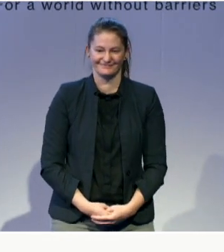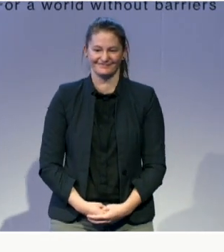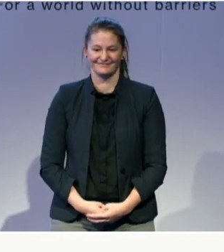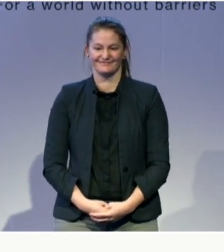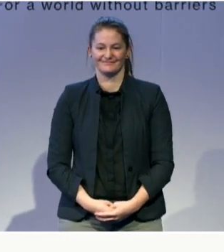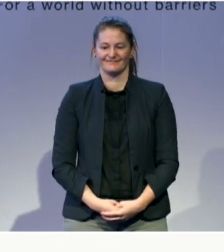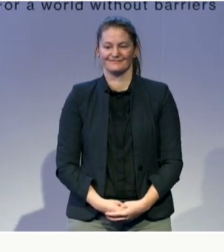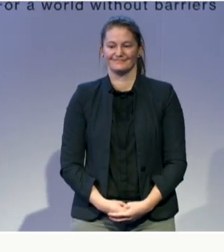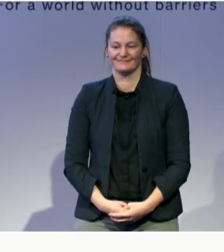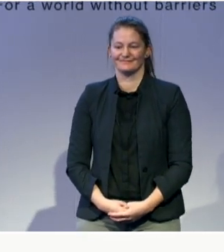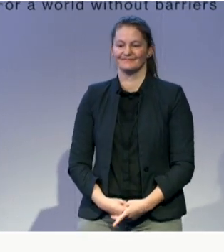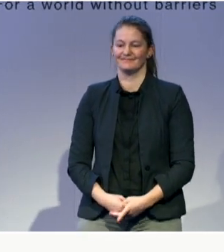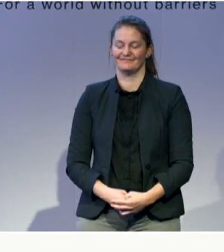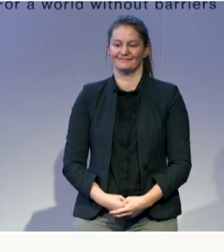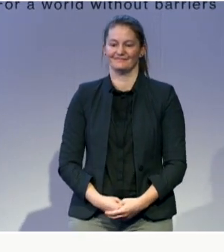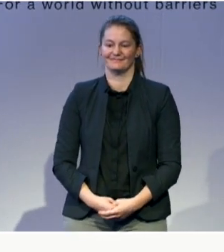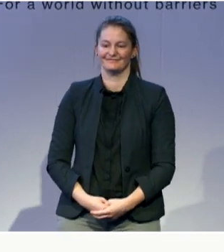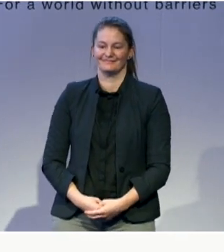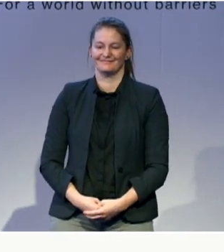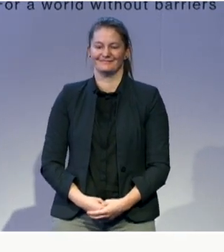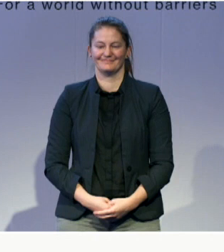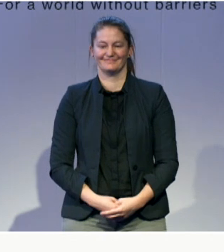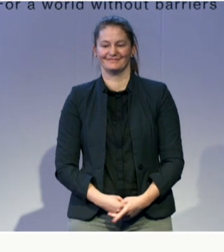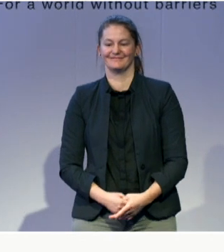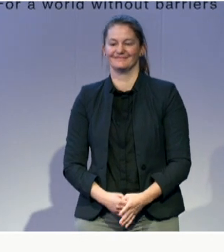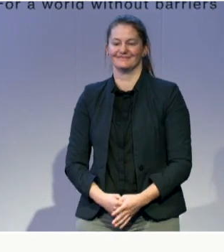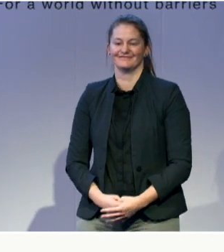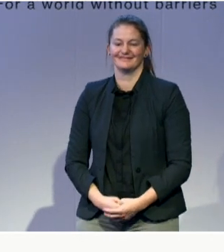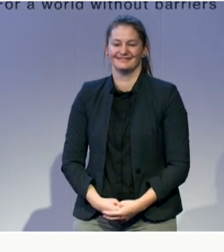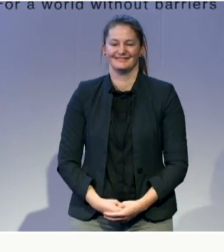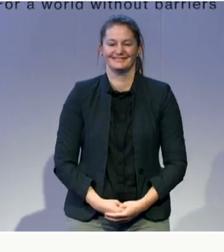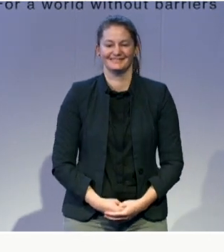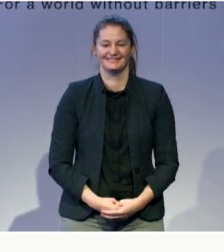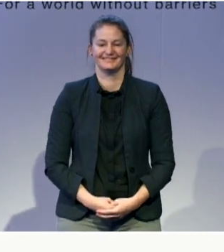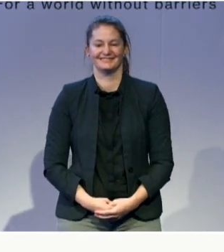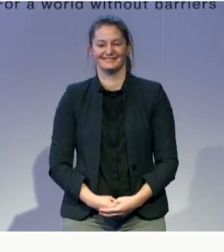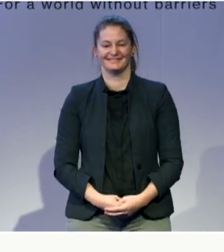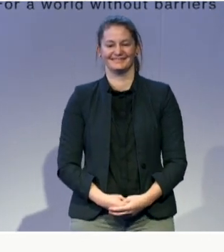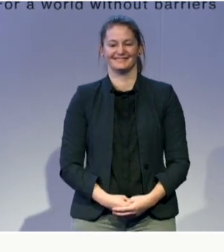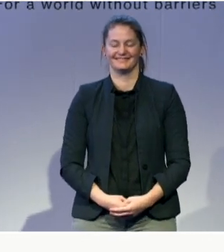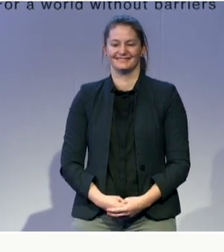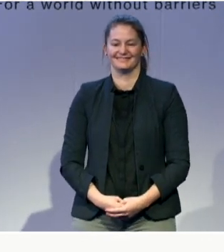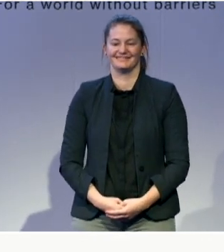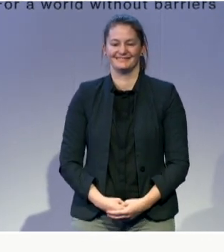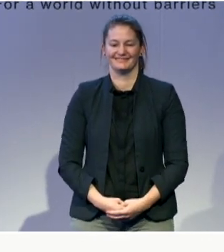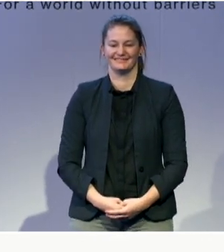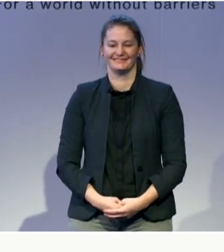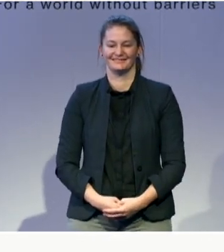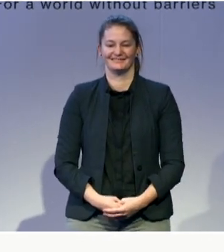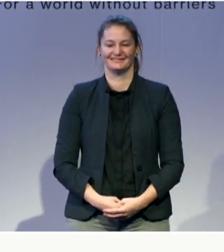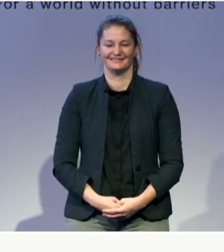representative of a Republican, I thought since you had 2 Democrats, I should have 20 minutes to do a speech.